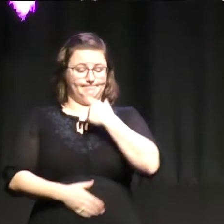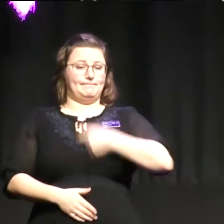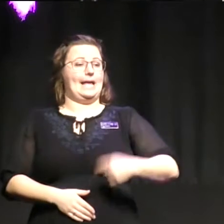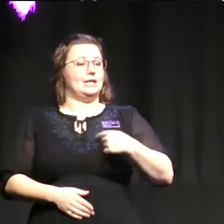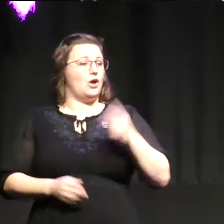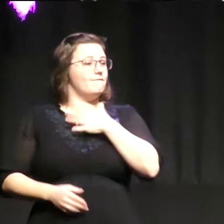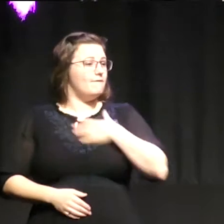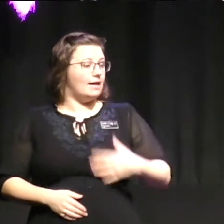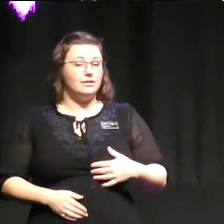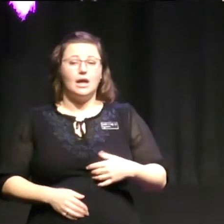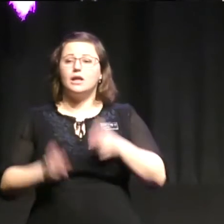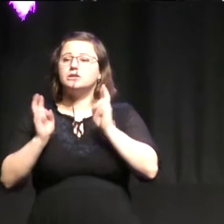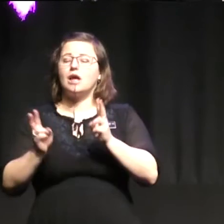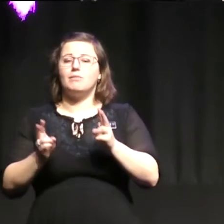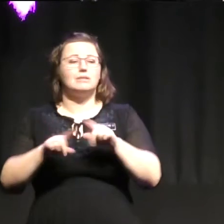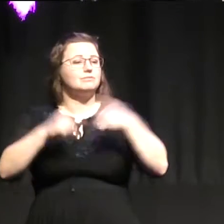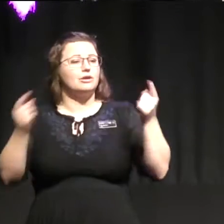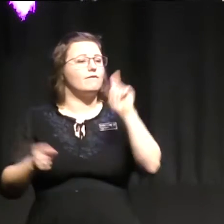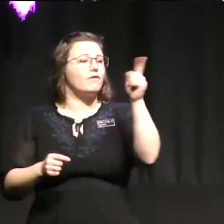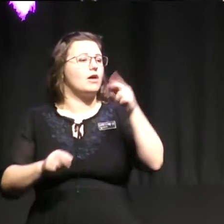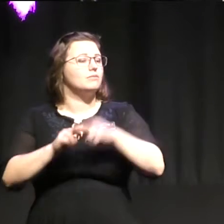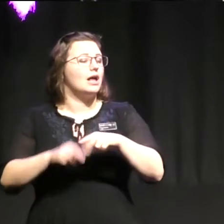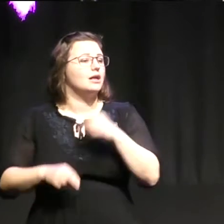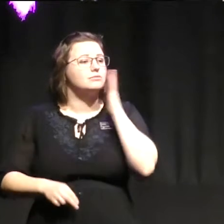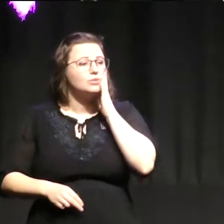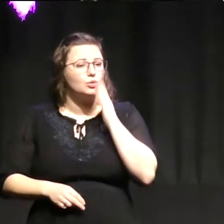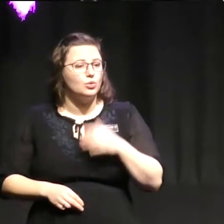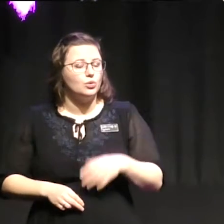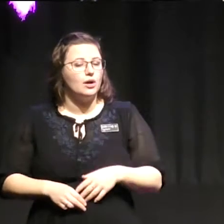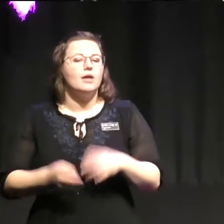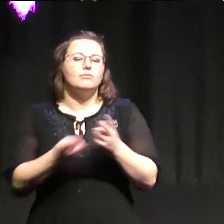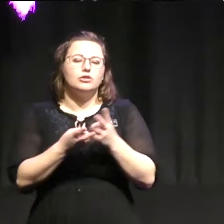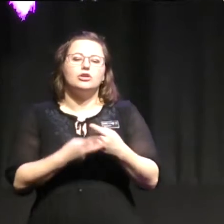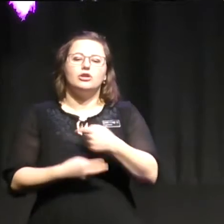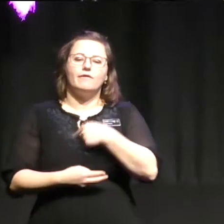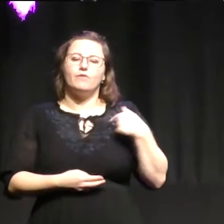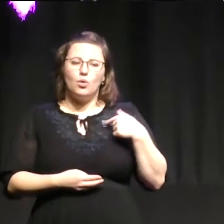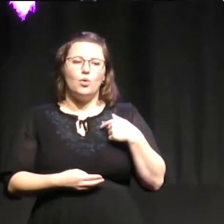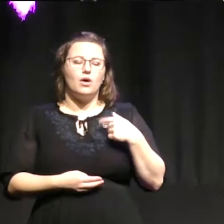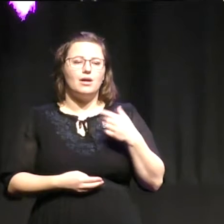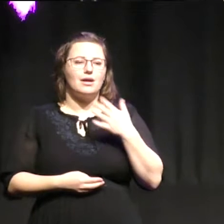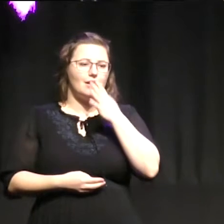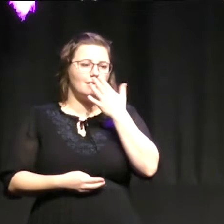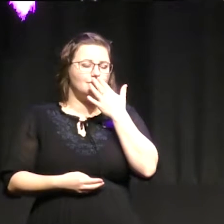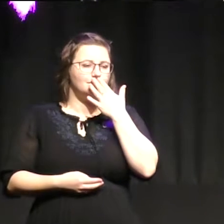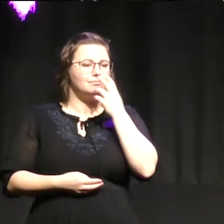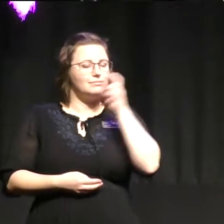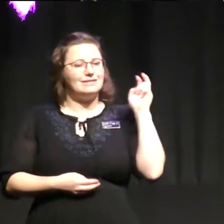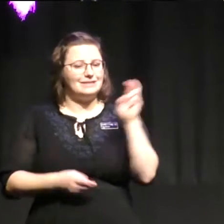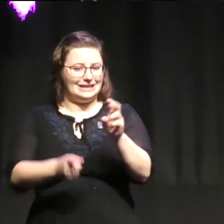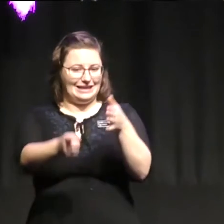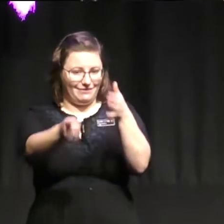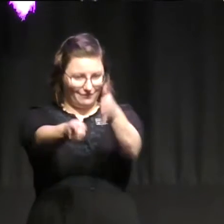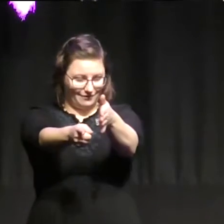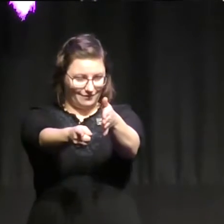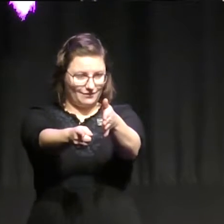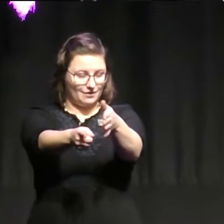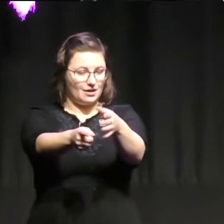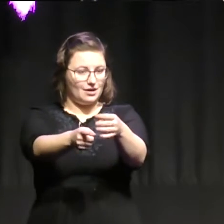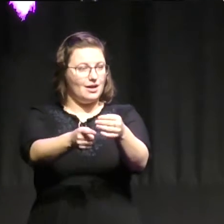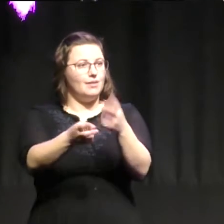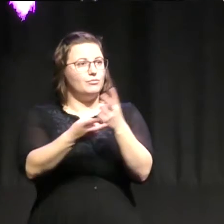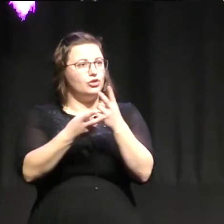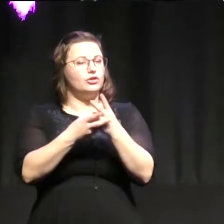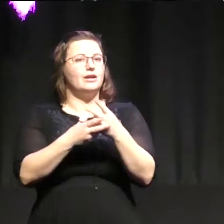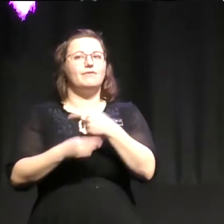that's why I think a trade union approach has really helped SEWA remain, a